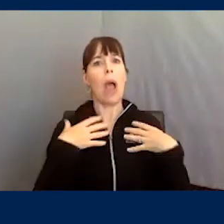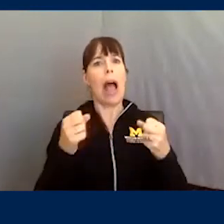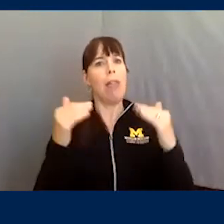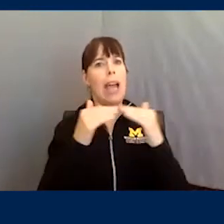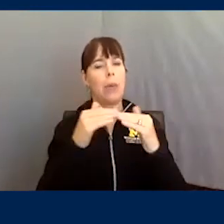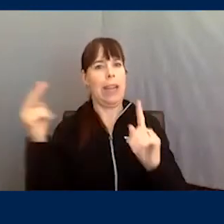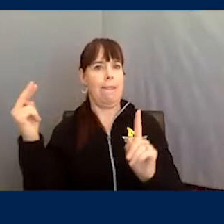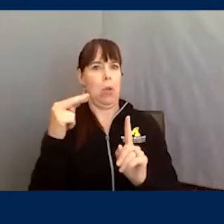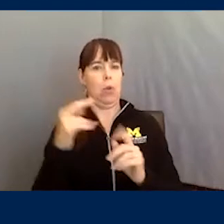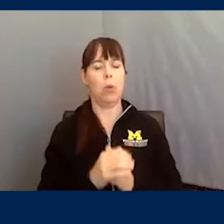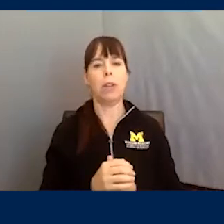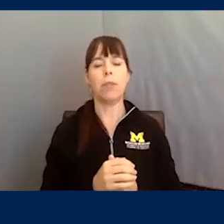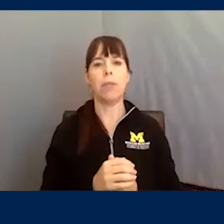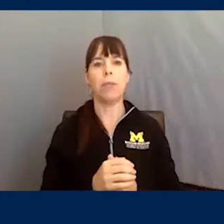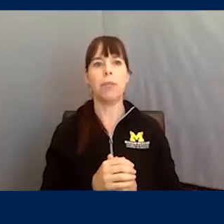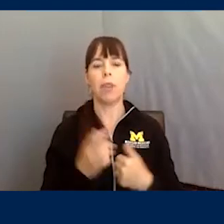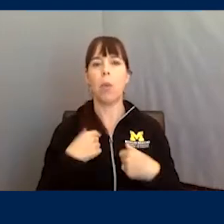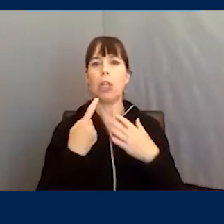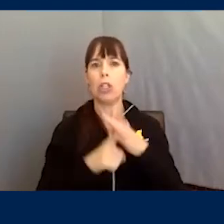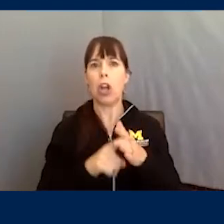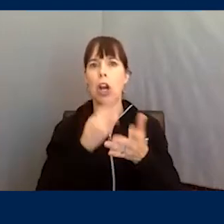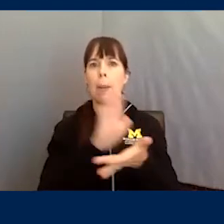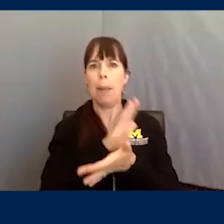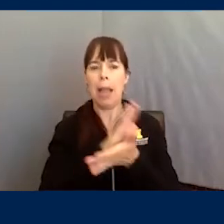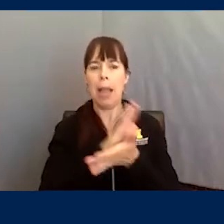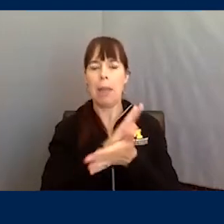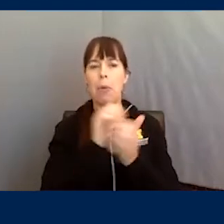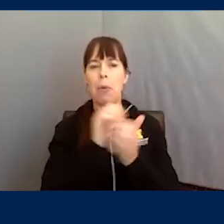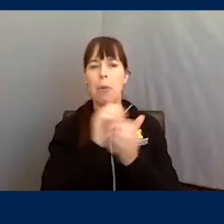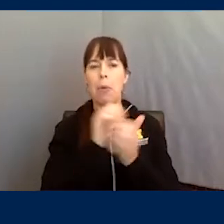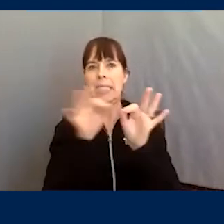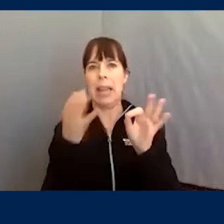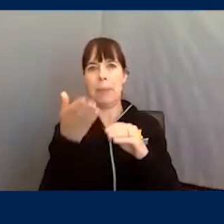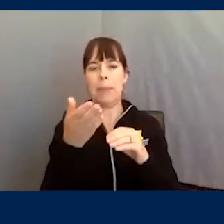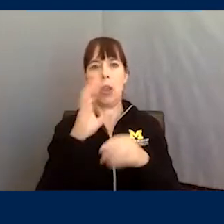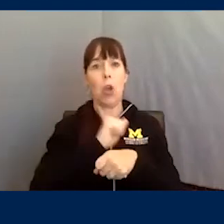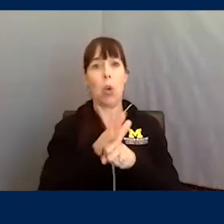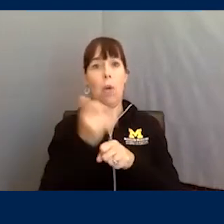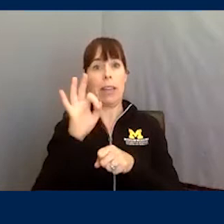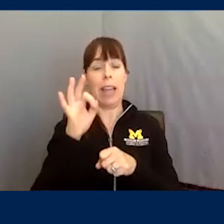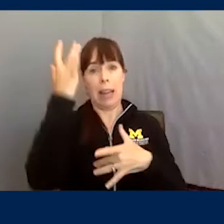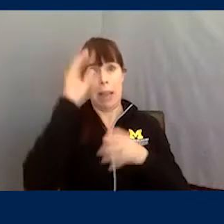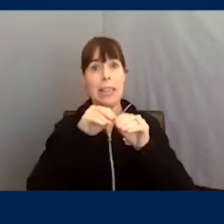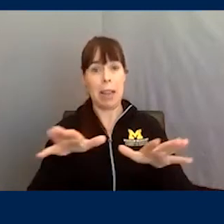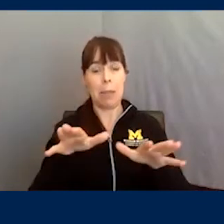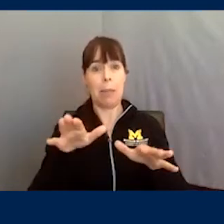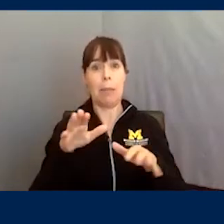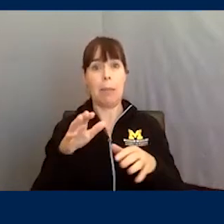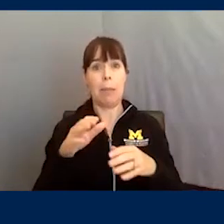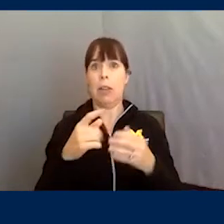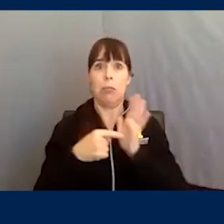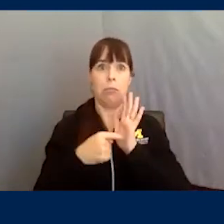lens. We start this paper with this statement here: COVID-19 pandemic has set in high relief